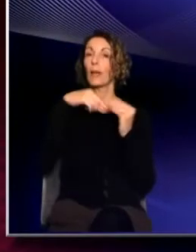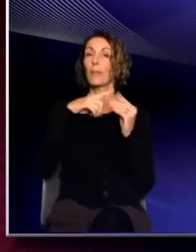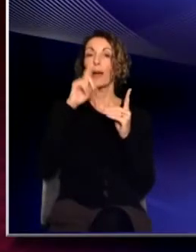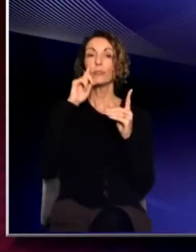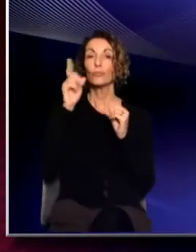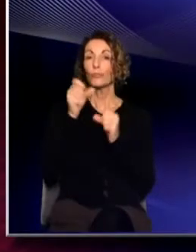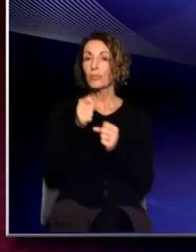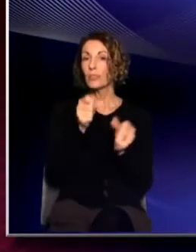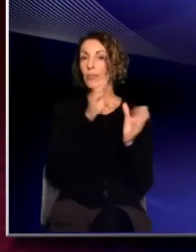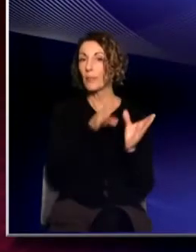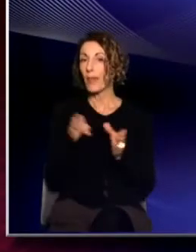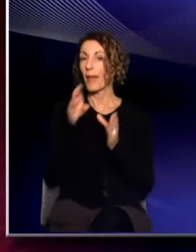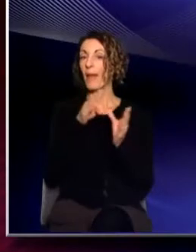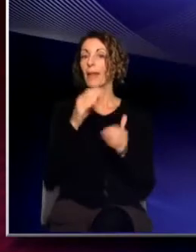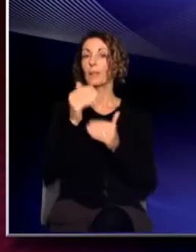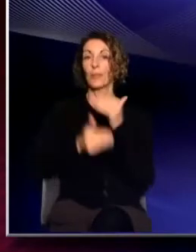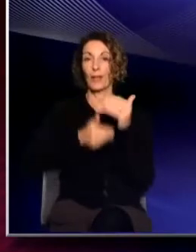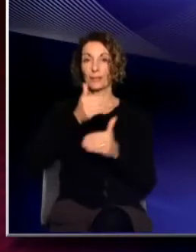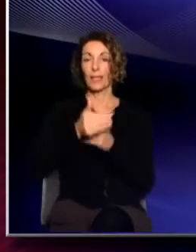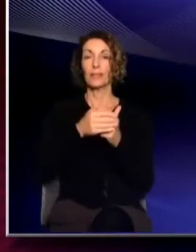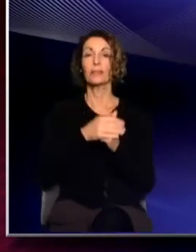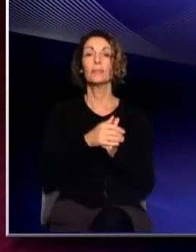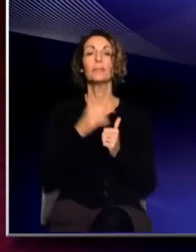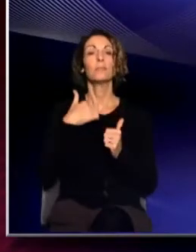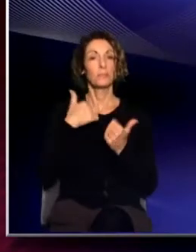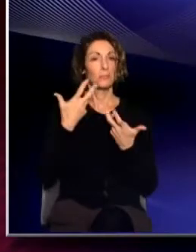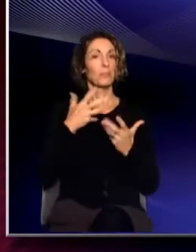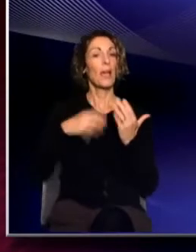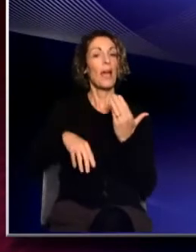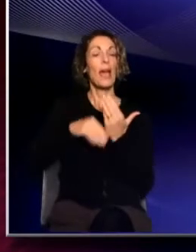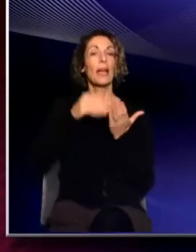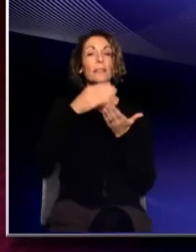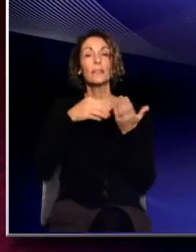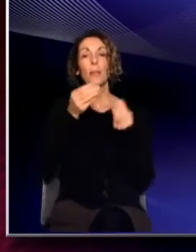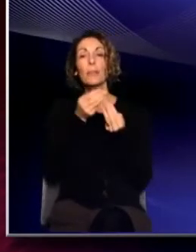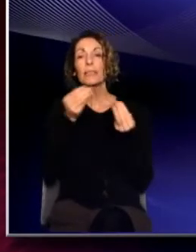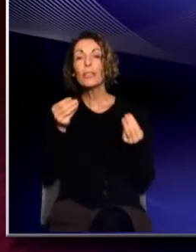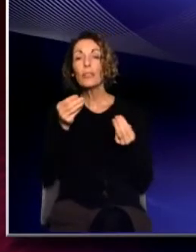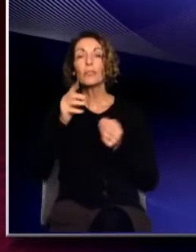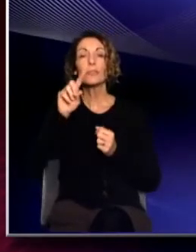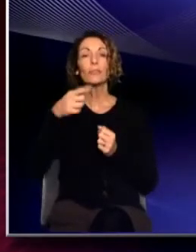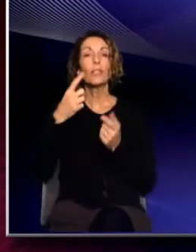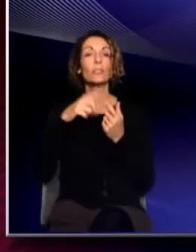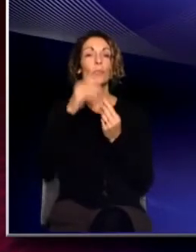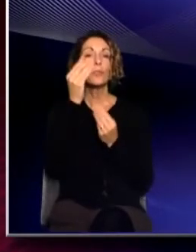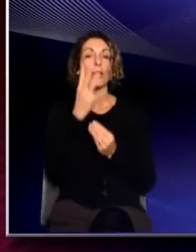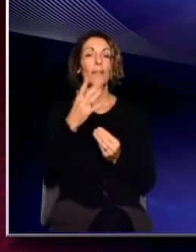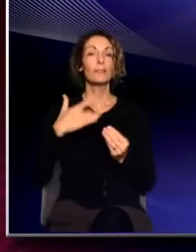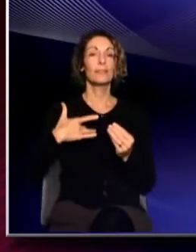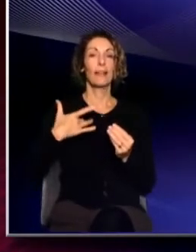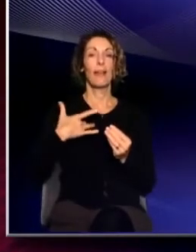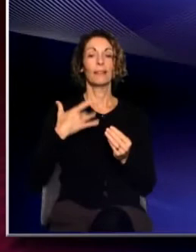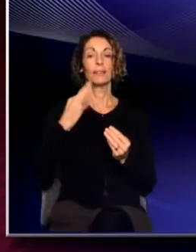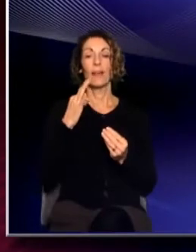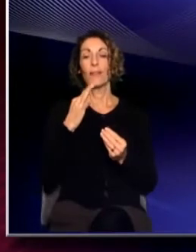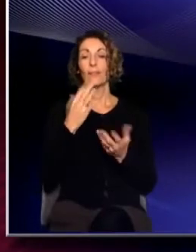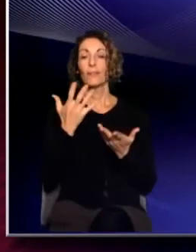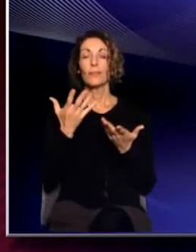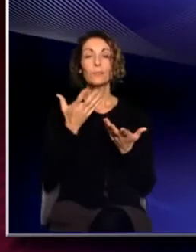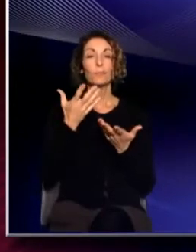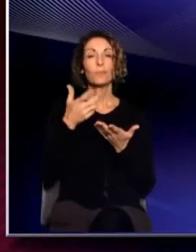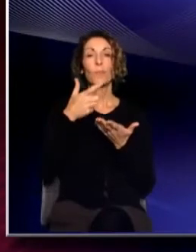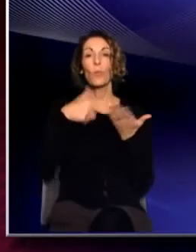planning process. I added some materials to just give you a sense of what